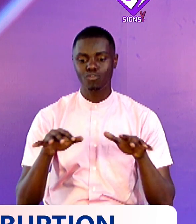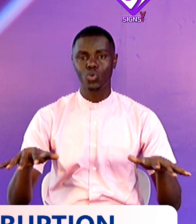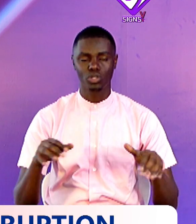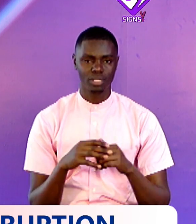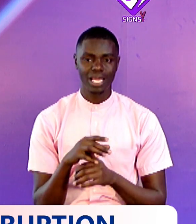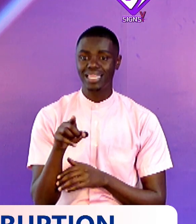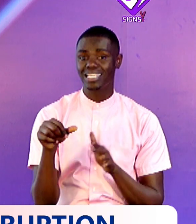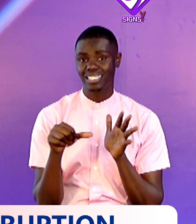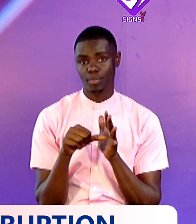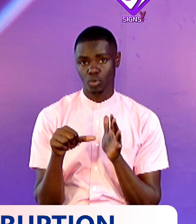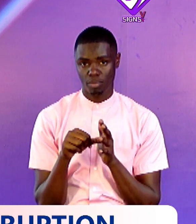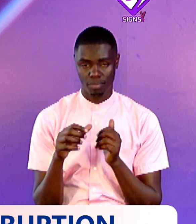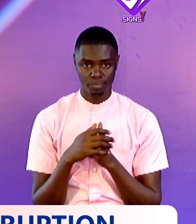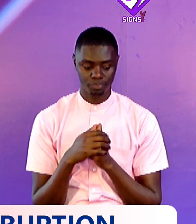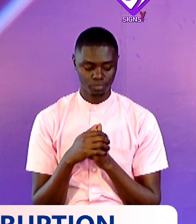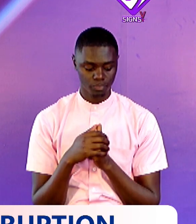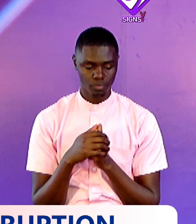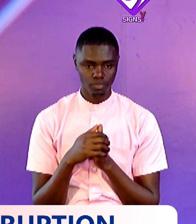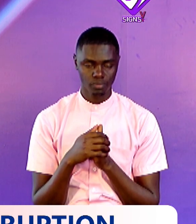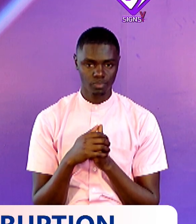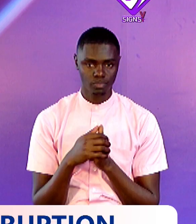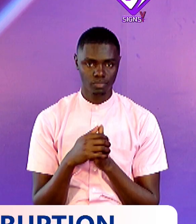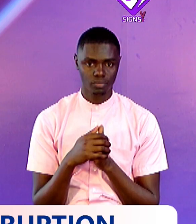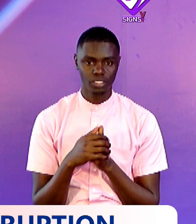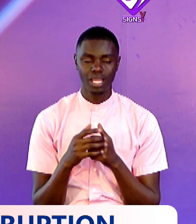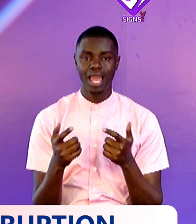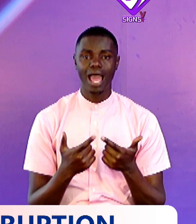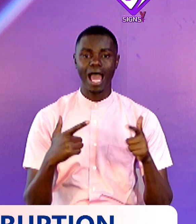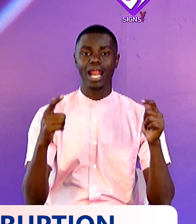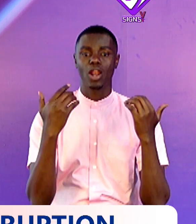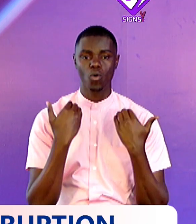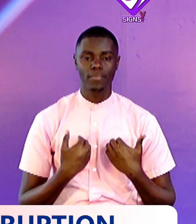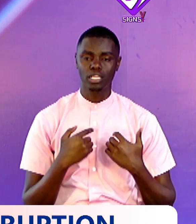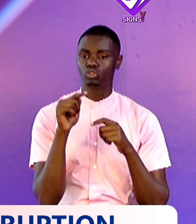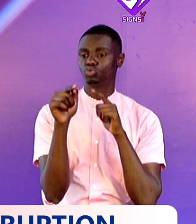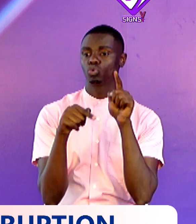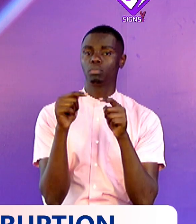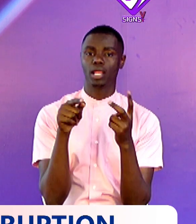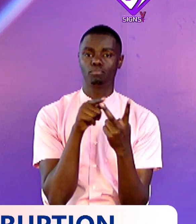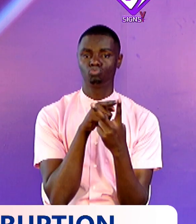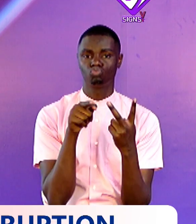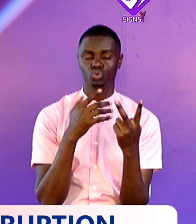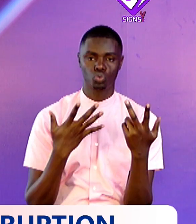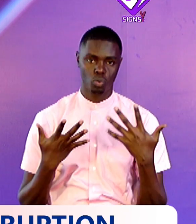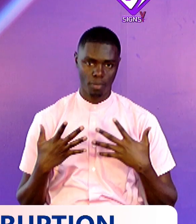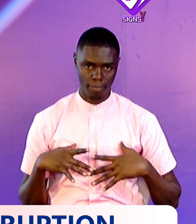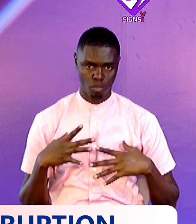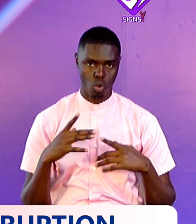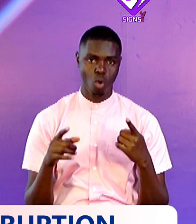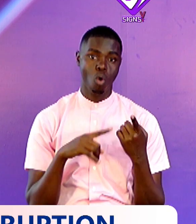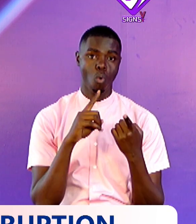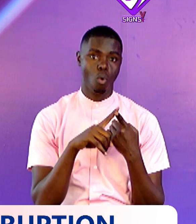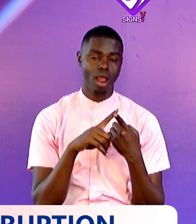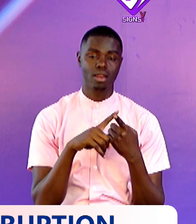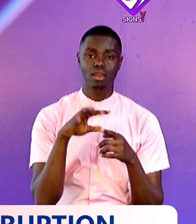is a problem, and allow me to blame two people here for this thing. Right. One, I will blame